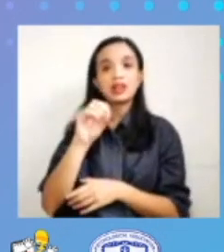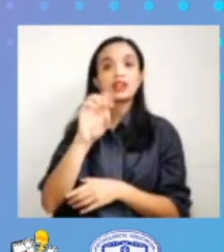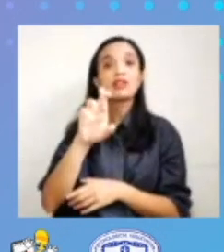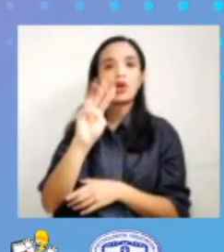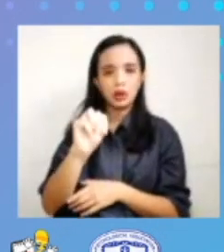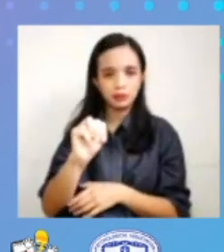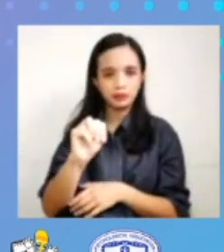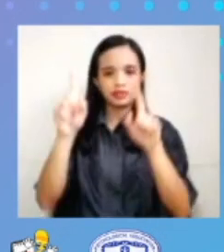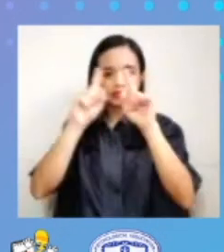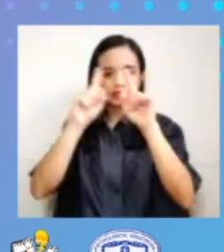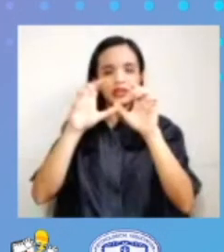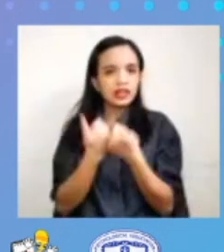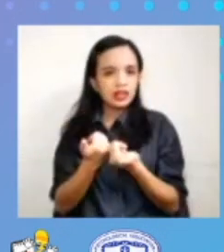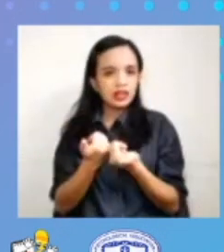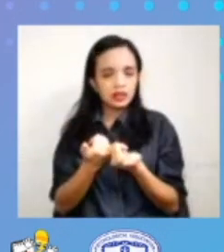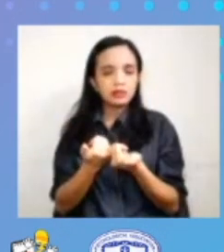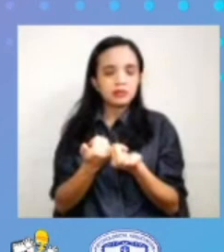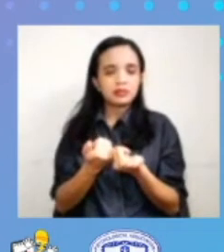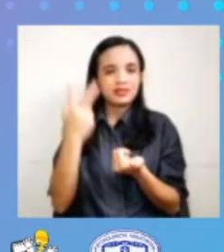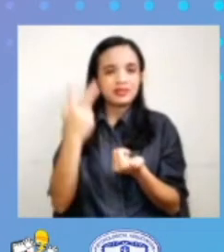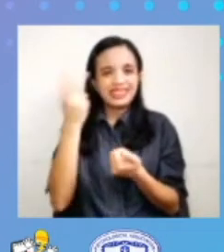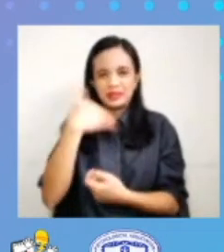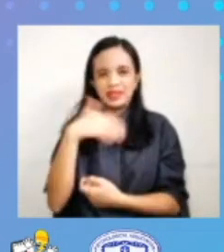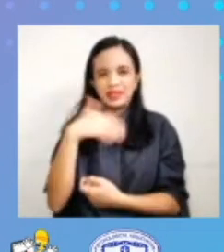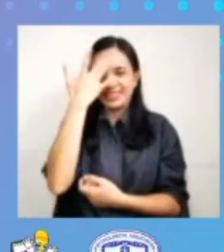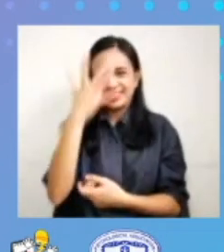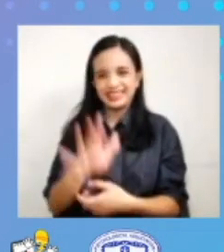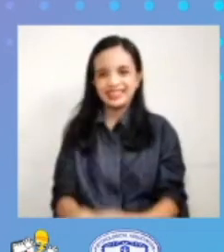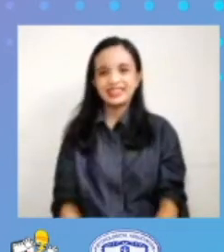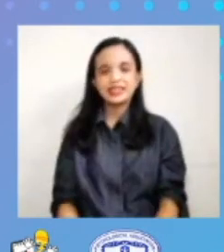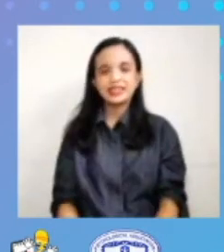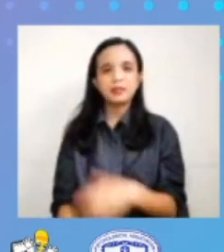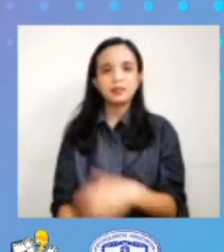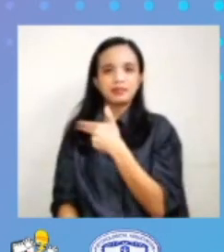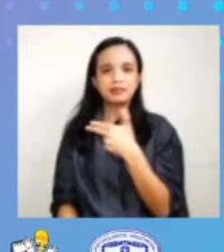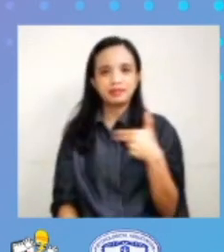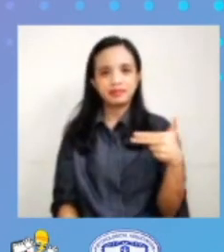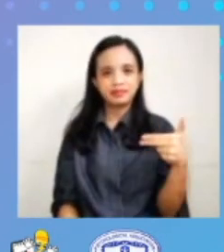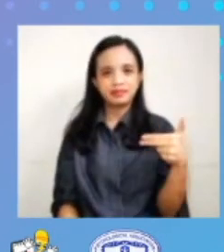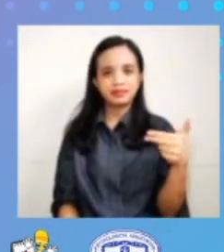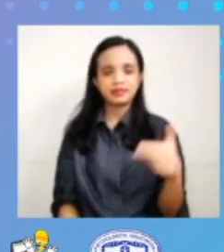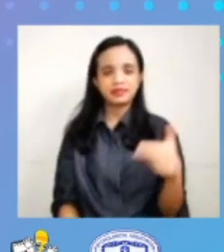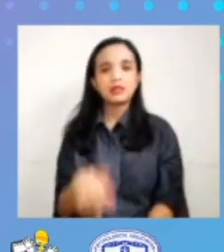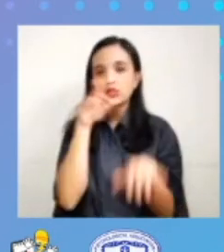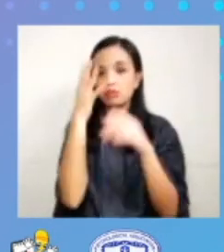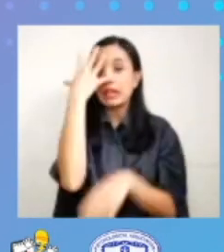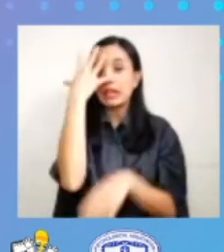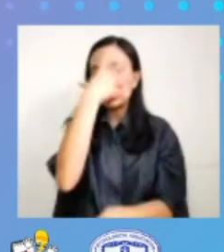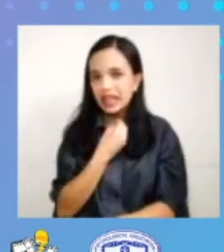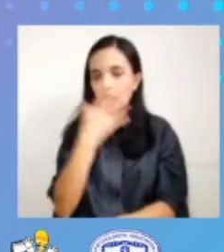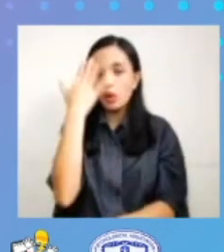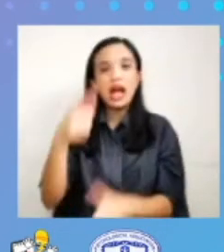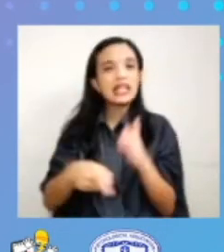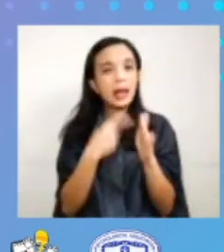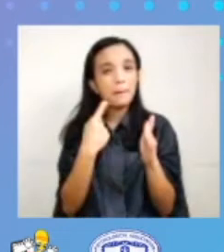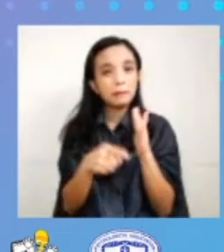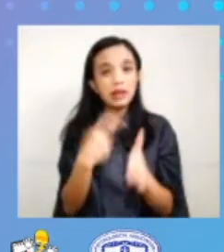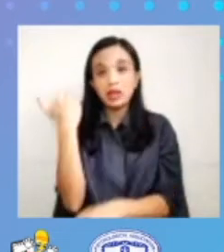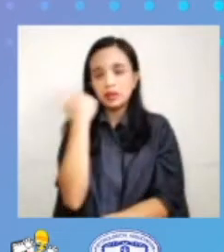how to listen to your body. So minsan nadadala tayo sa energy, lalo na when we like to do mga group workouts, di ba? Always